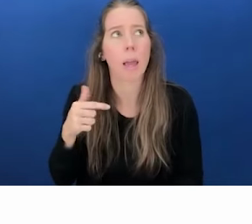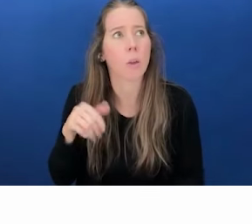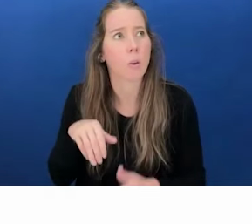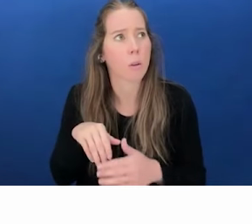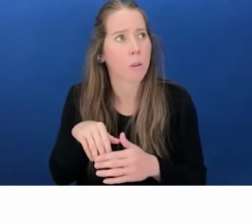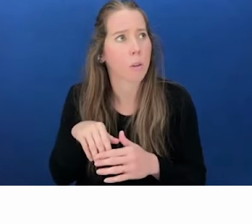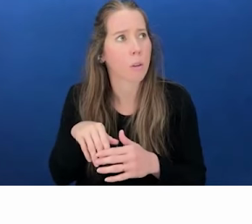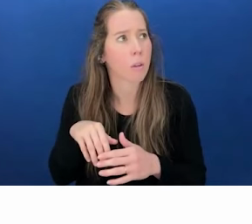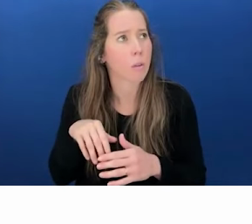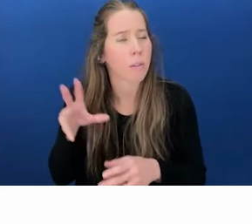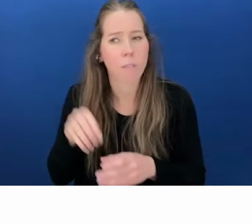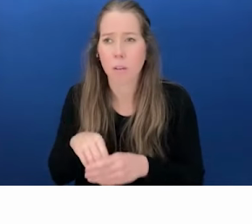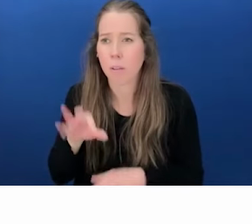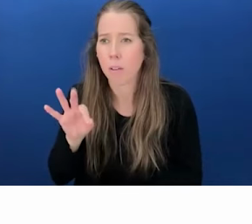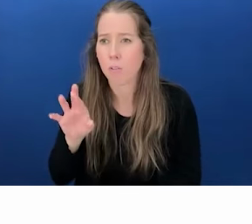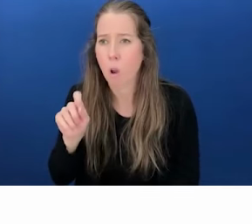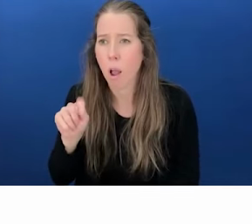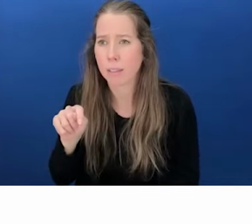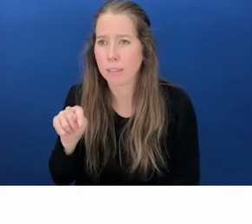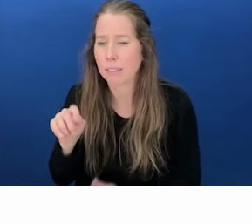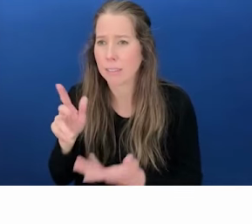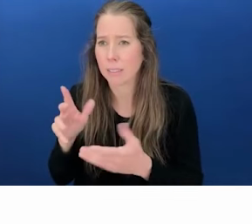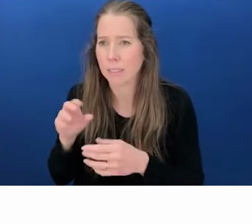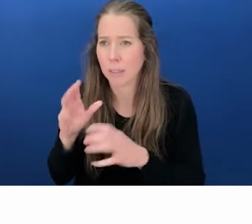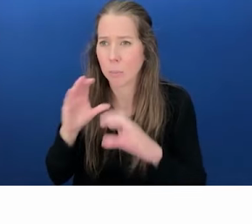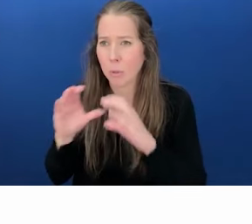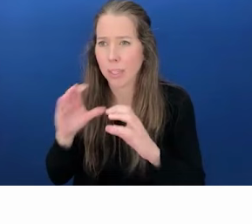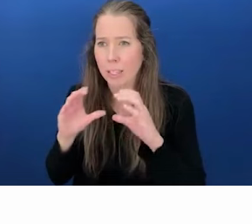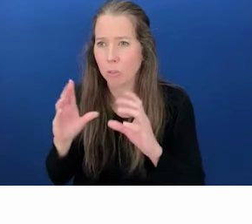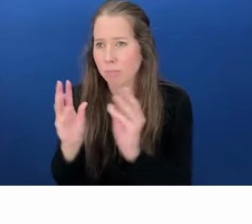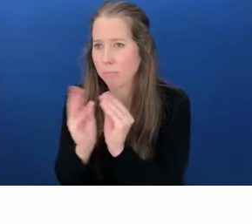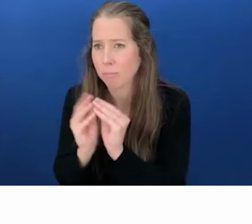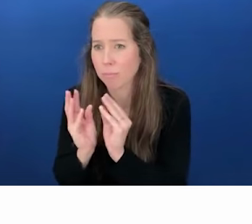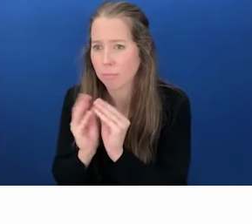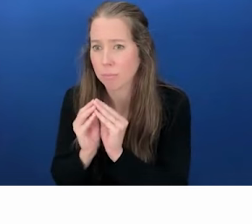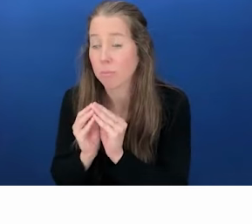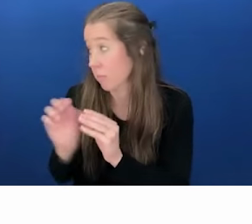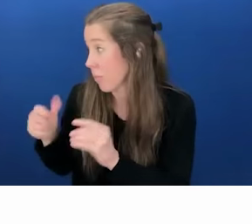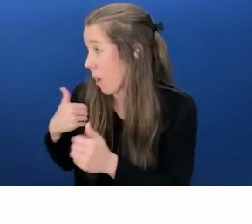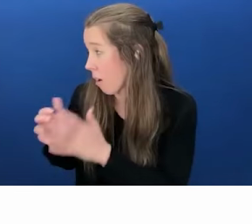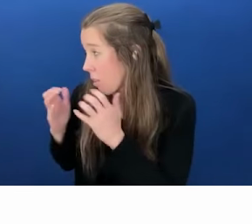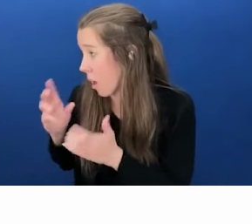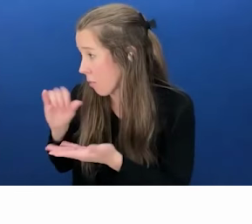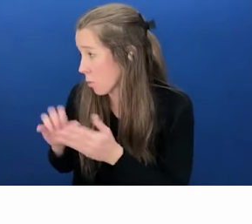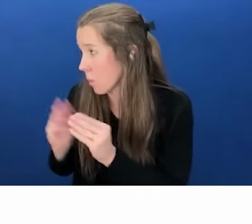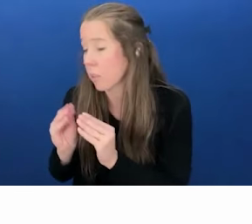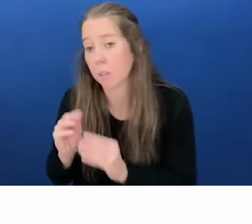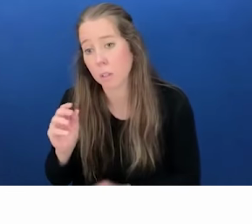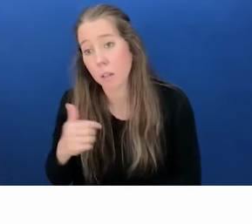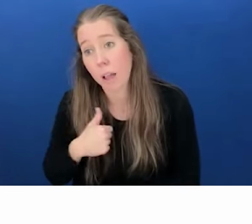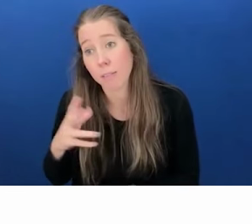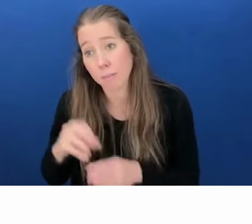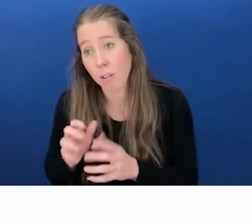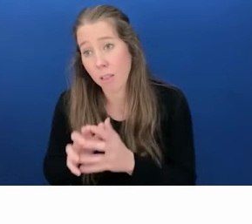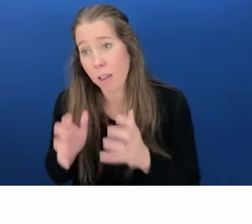don't know, Frost, the Joint Communication Council. And There were a lot of those, yeah. I go in a lot on